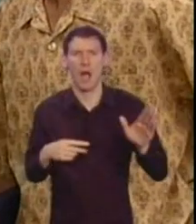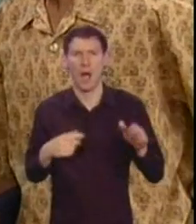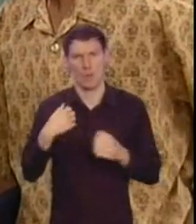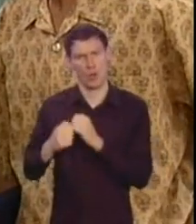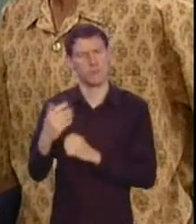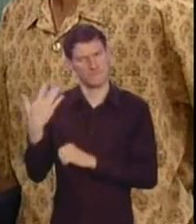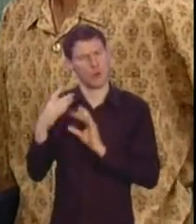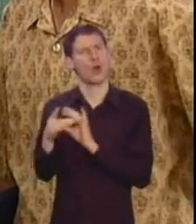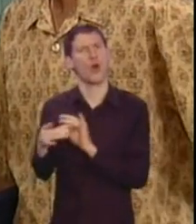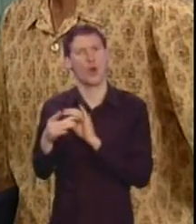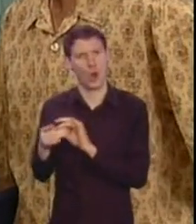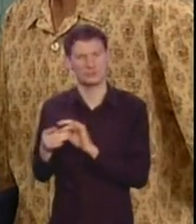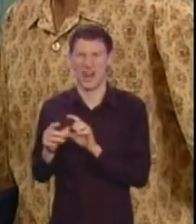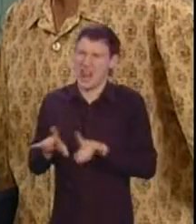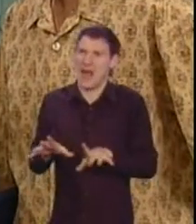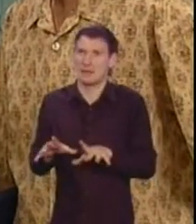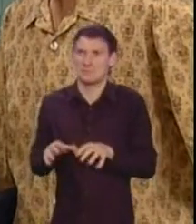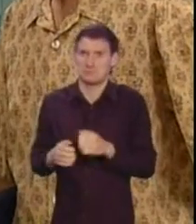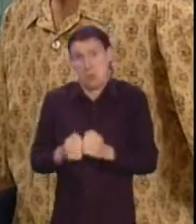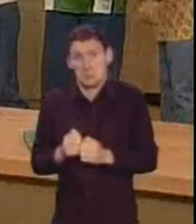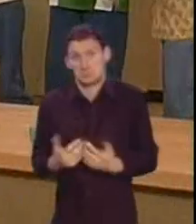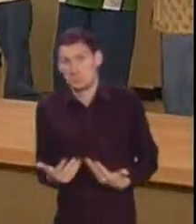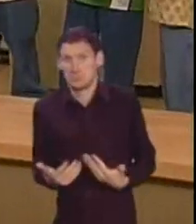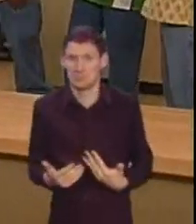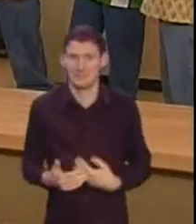were so close, we were like brothers.